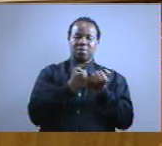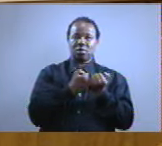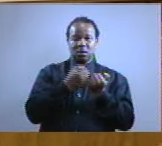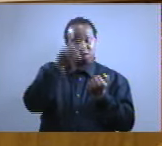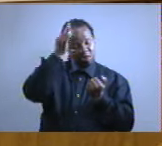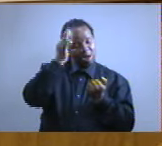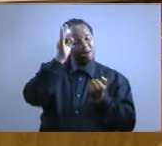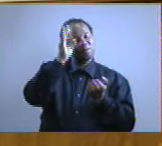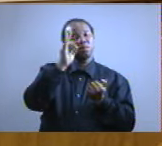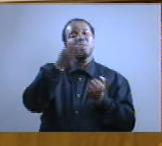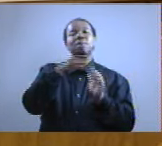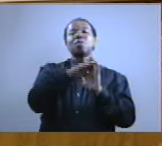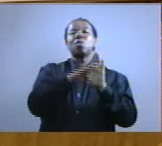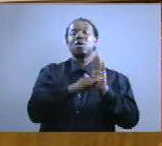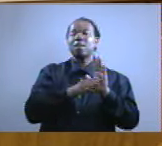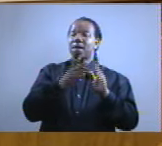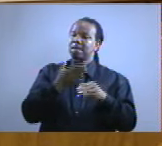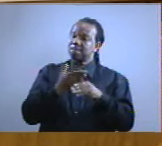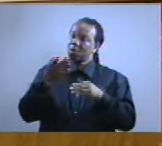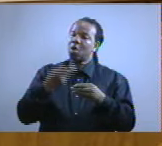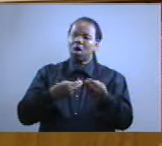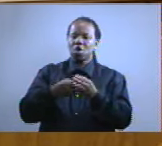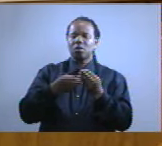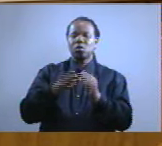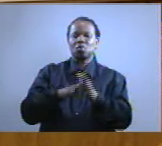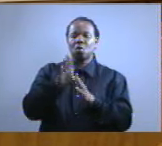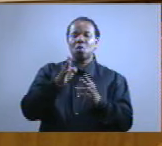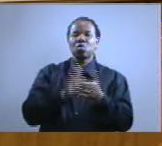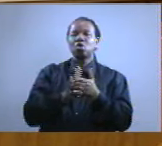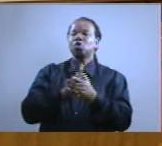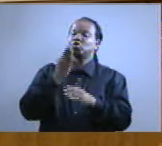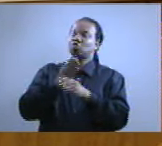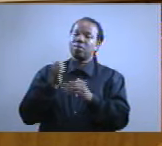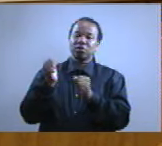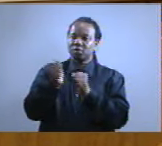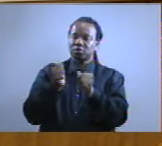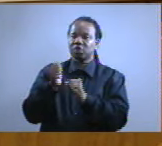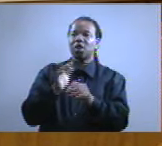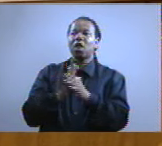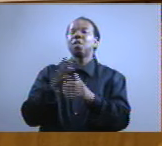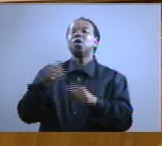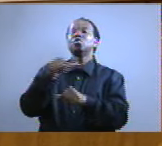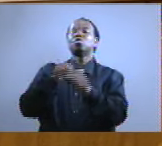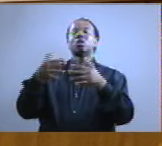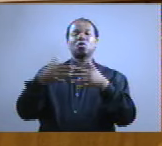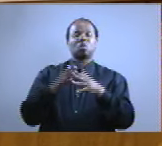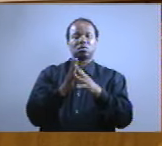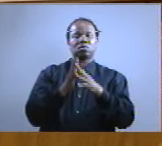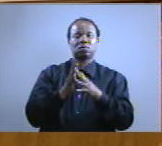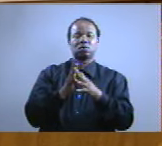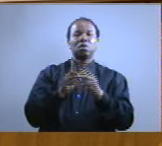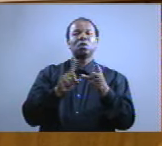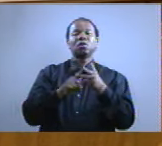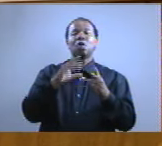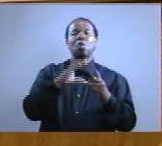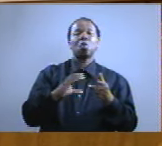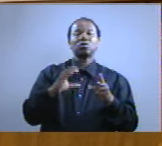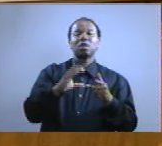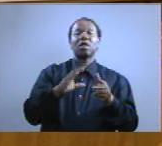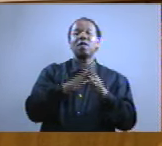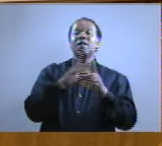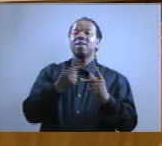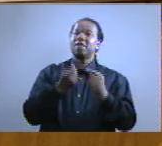economic growth, job creation, and social cohesion. In this regard, customs plays three important roles. Firstly, the fiscal